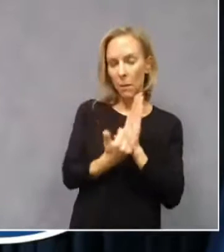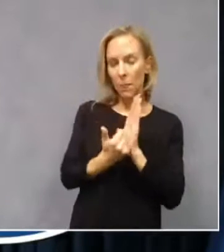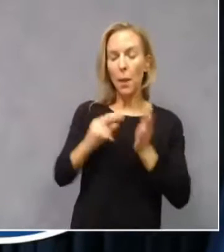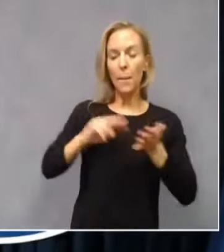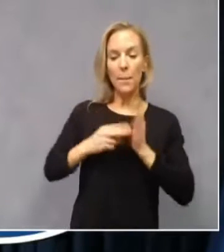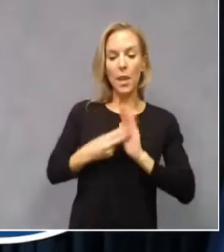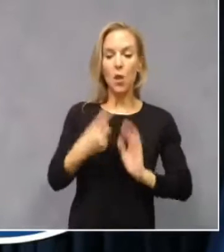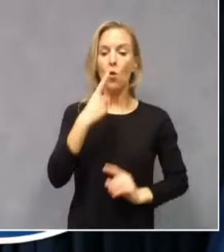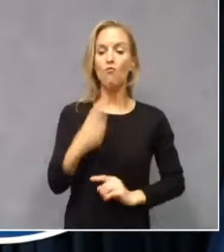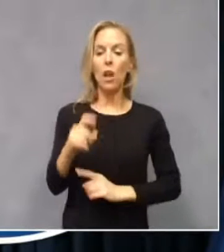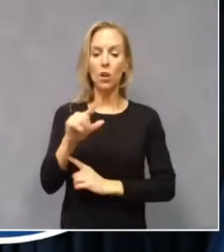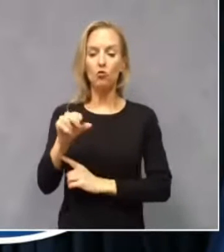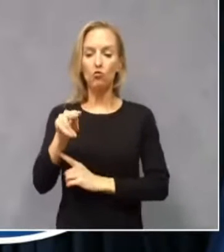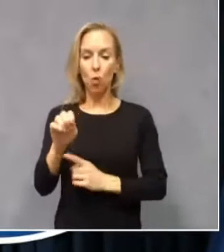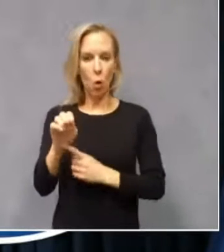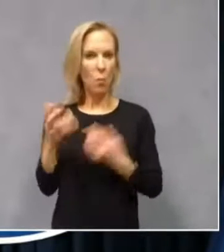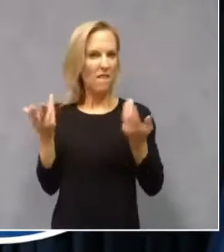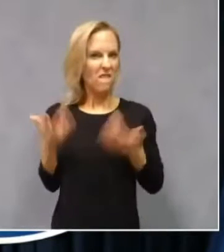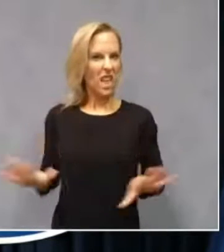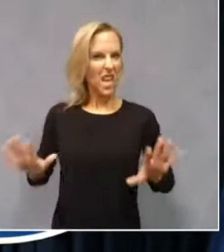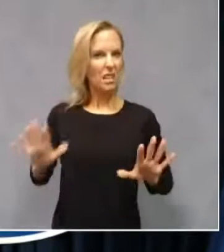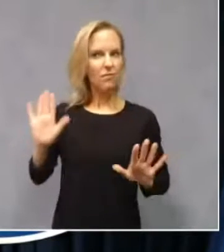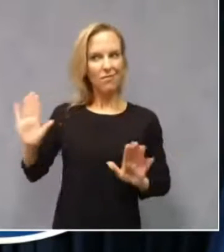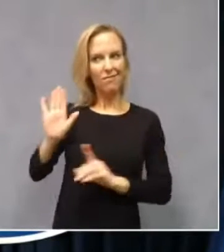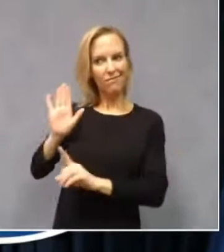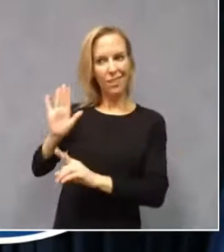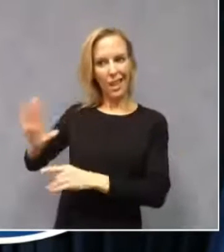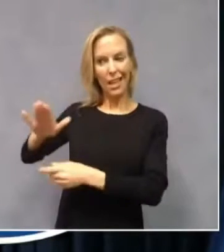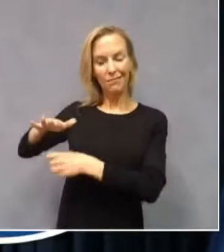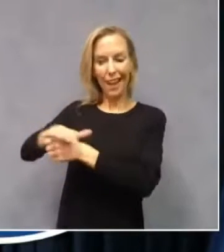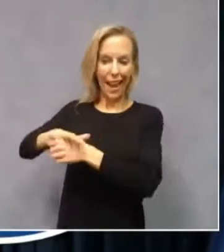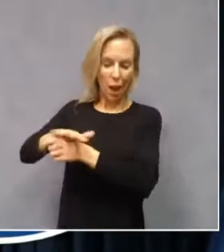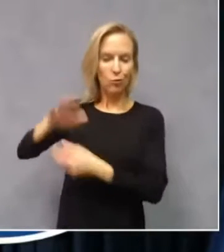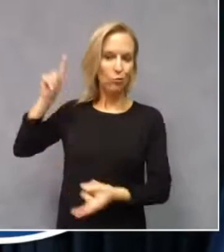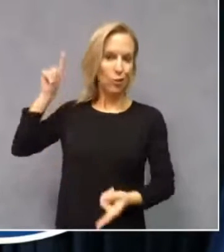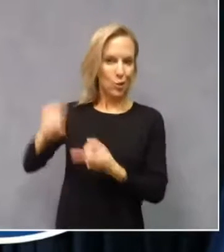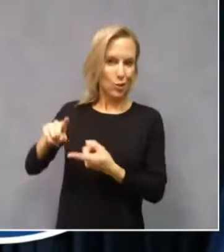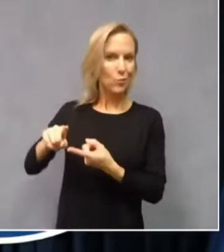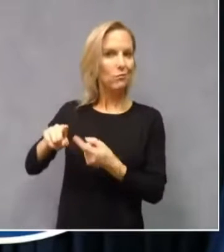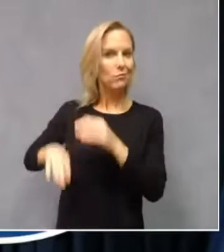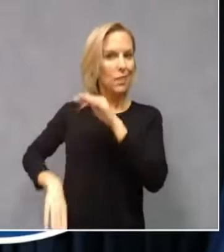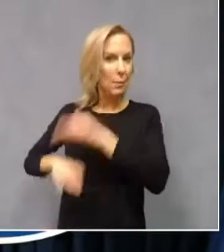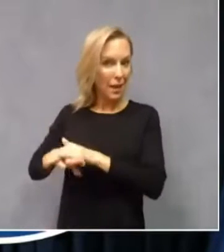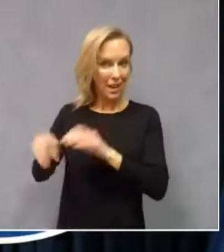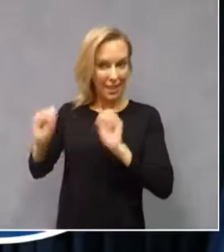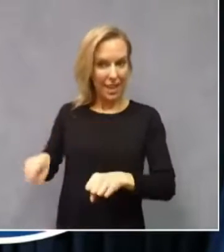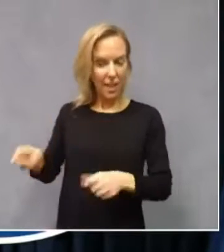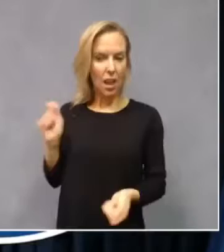are already at reduced capacity, do they need to make any changes or can they move forward?